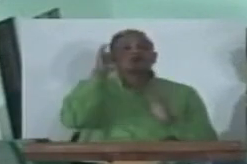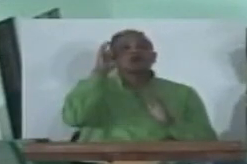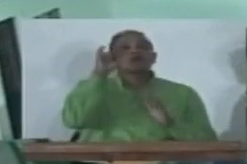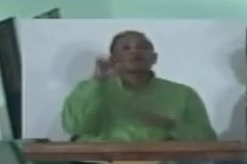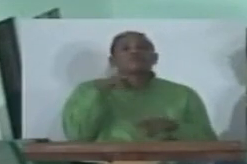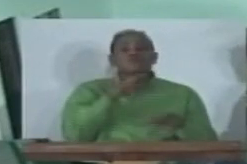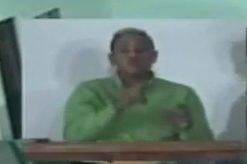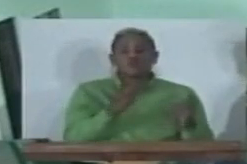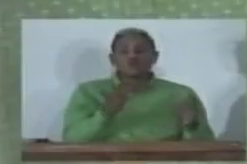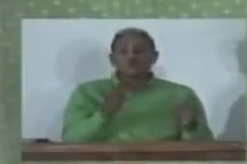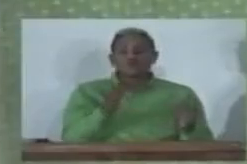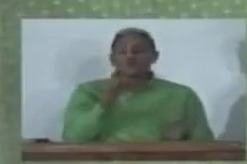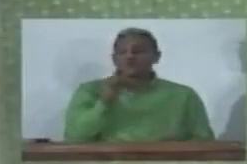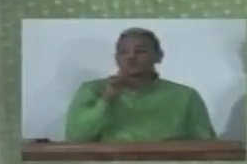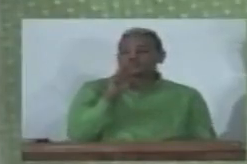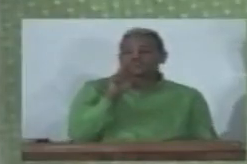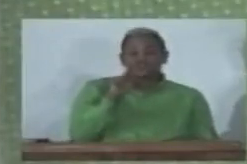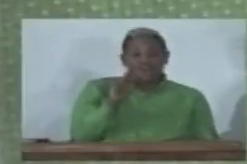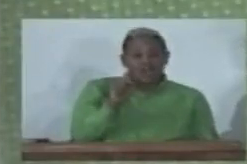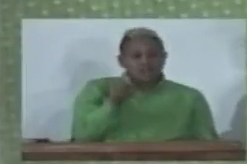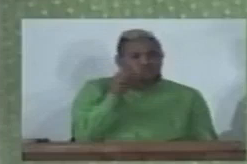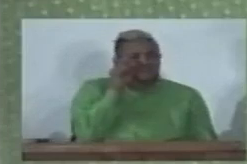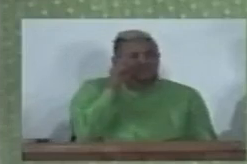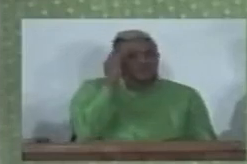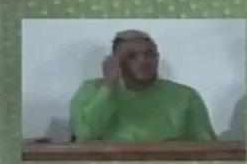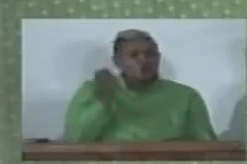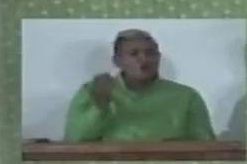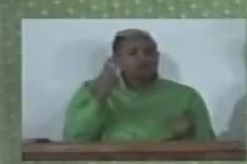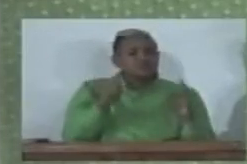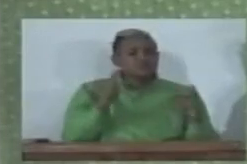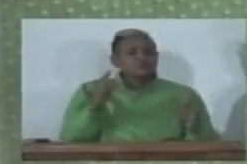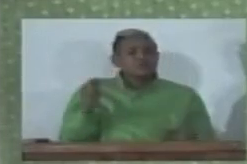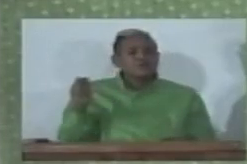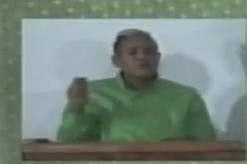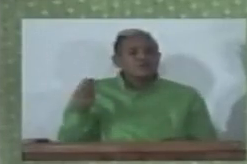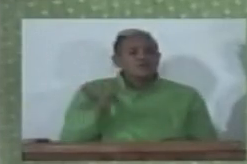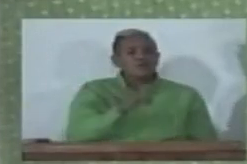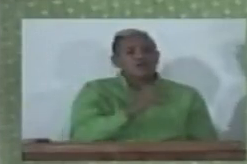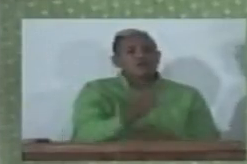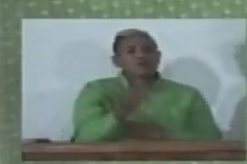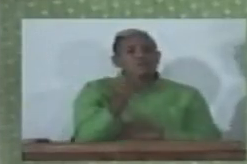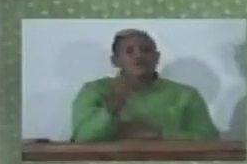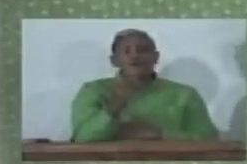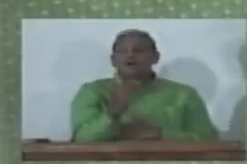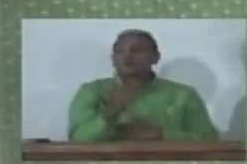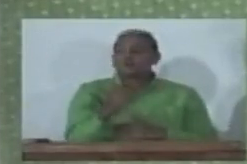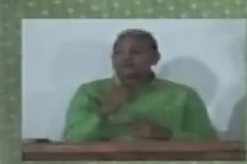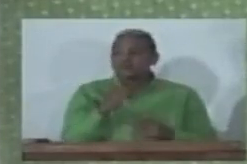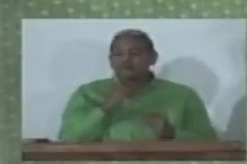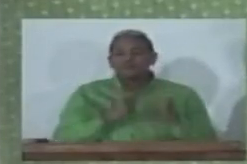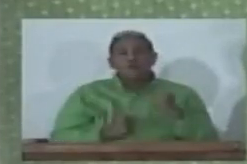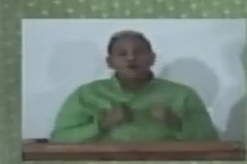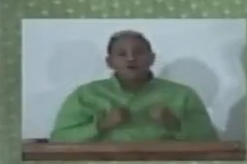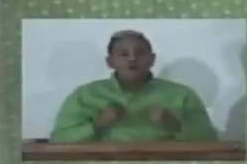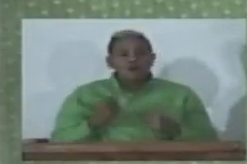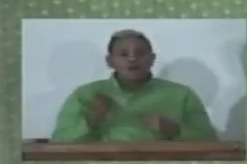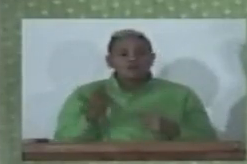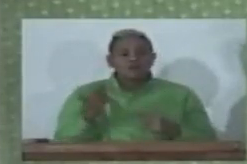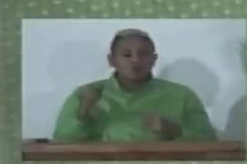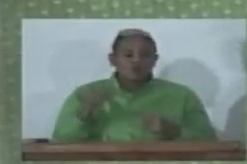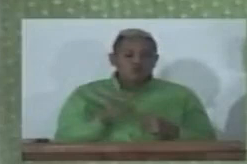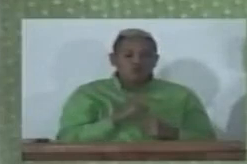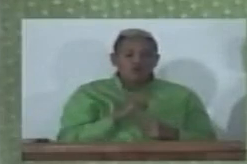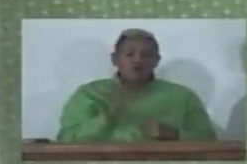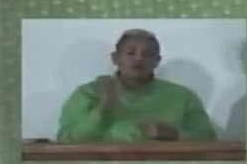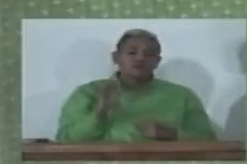track, and you'd be surprised to know the amount of people that walk out there in the morning and cycle. And they build a walking track, and then they put